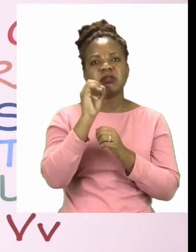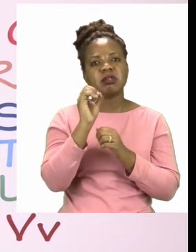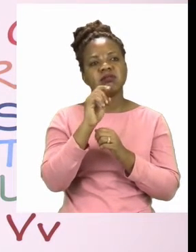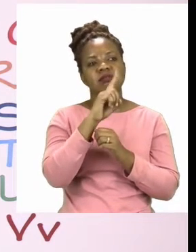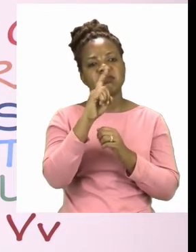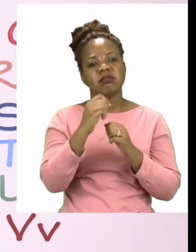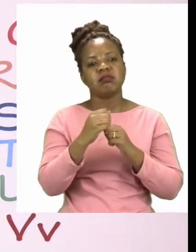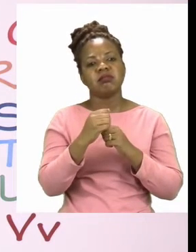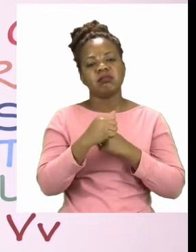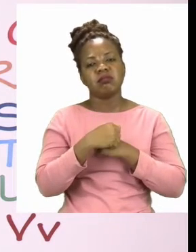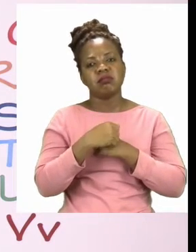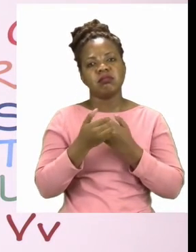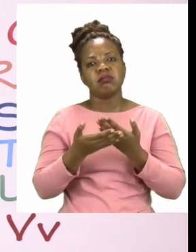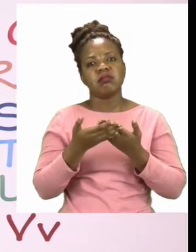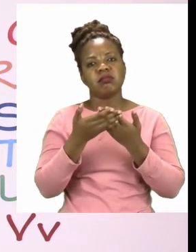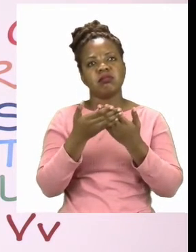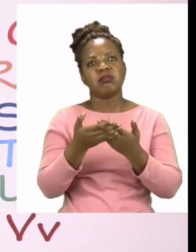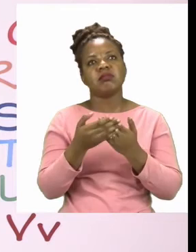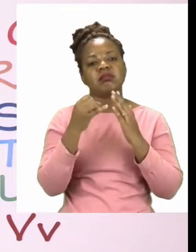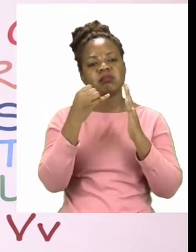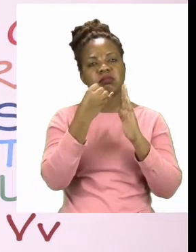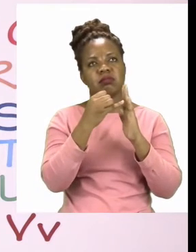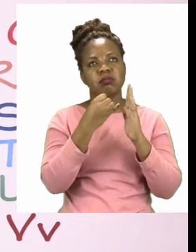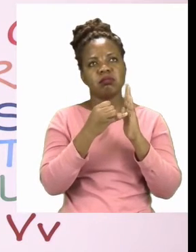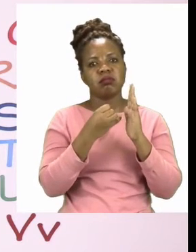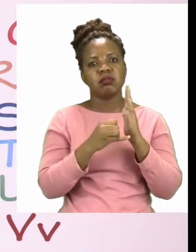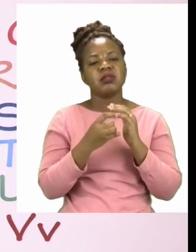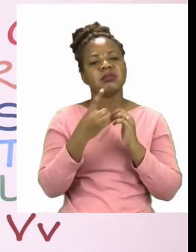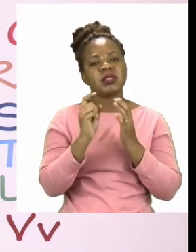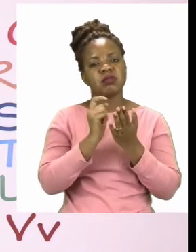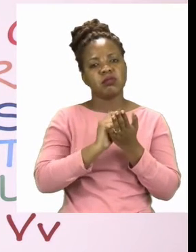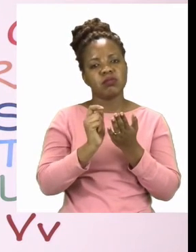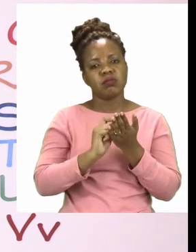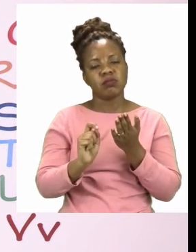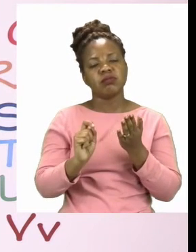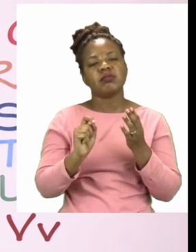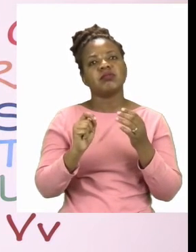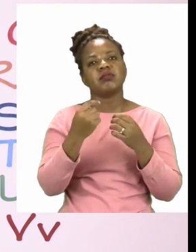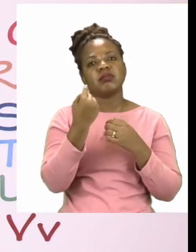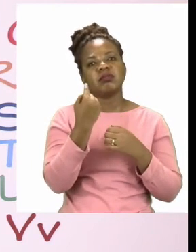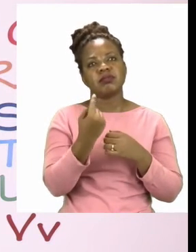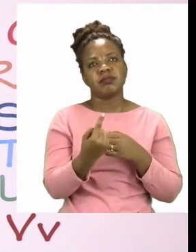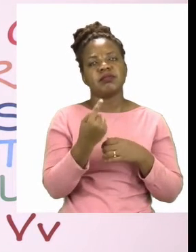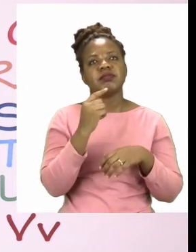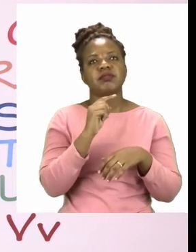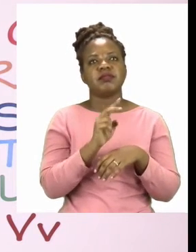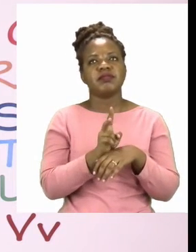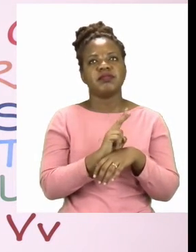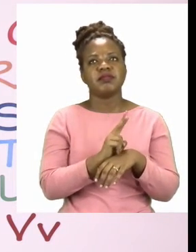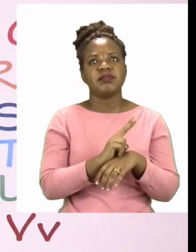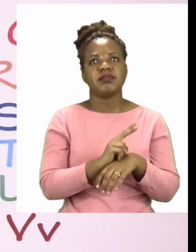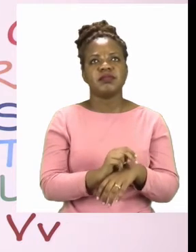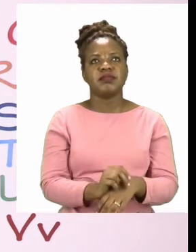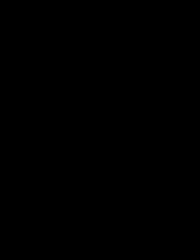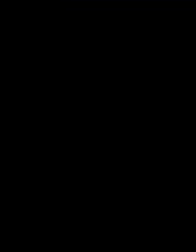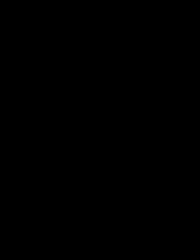instructions. Just make sure that you end up doing your work by yourself. I will see you soon after the advert break.